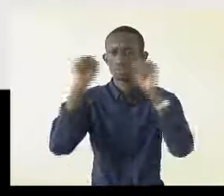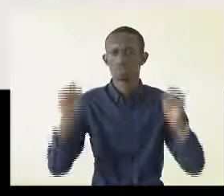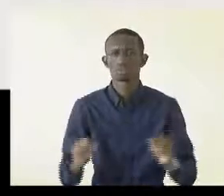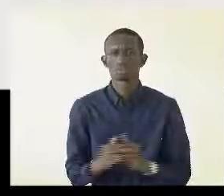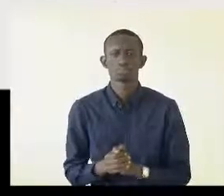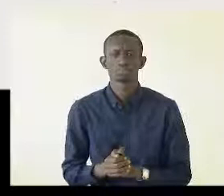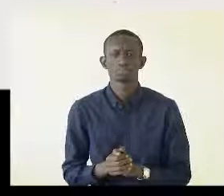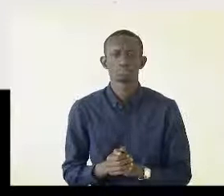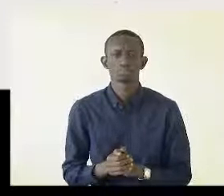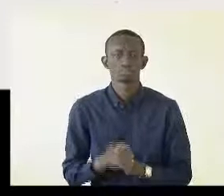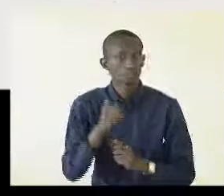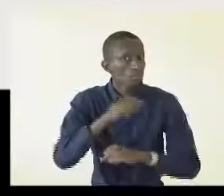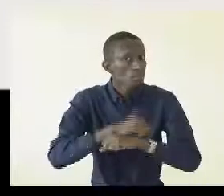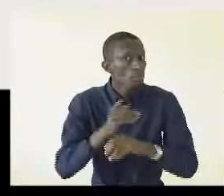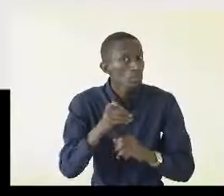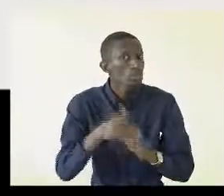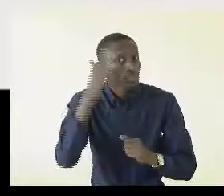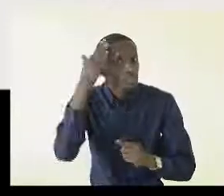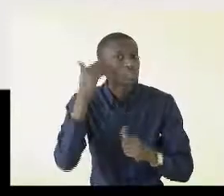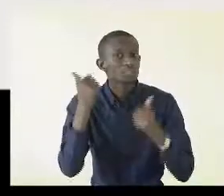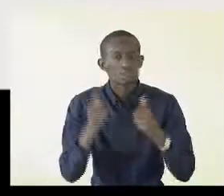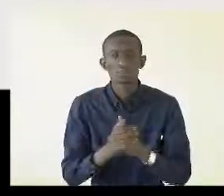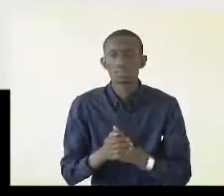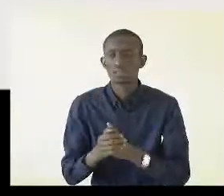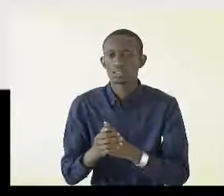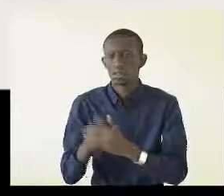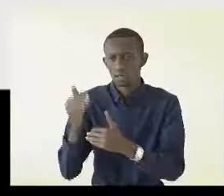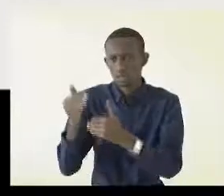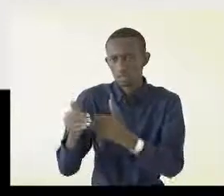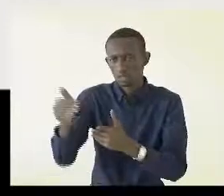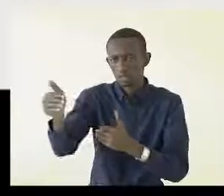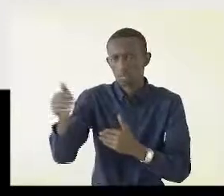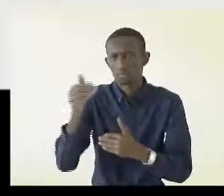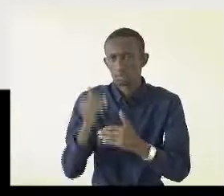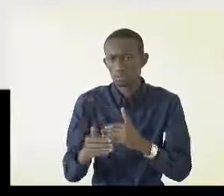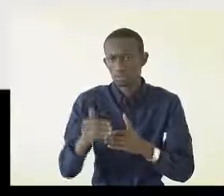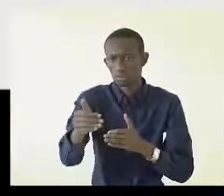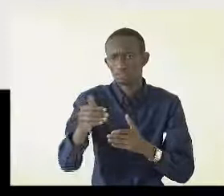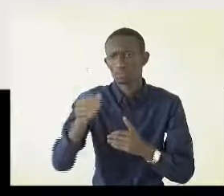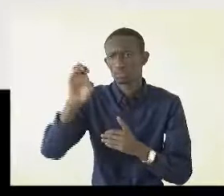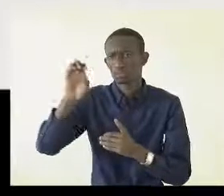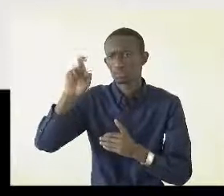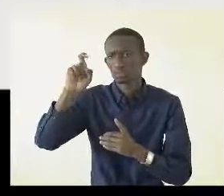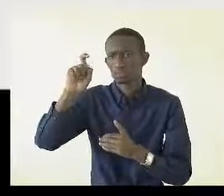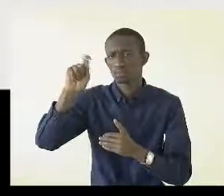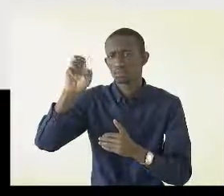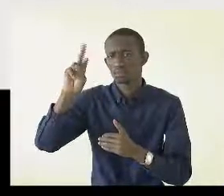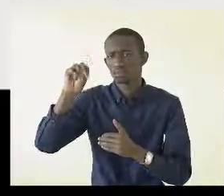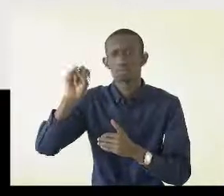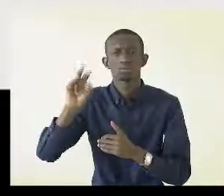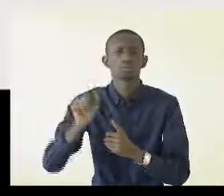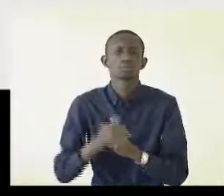do you know external structures of a flowering plant? When we say a